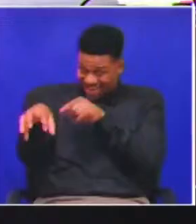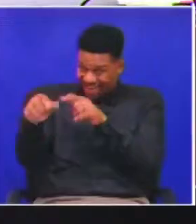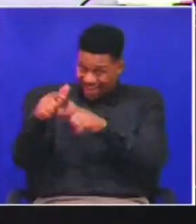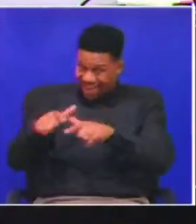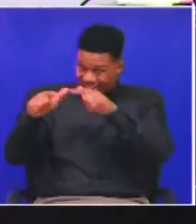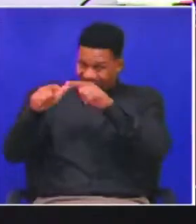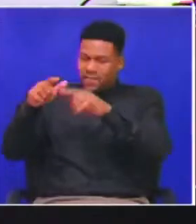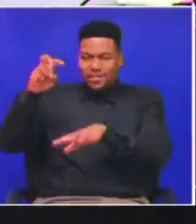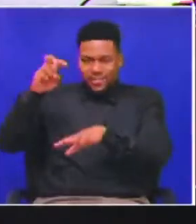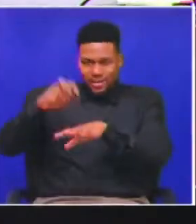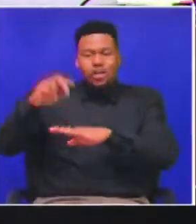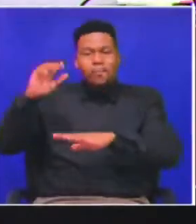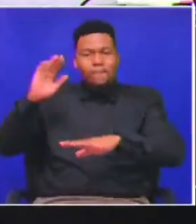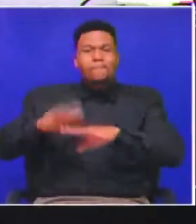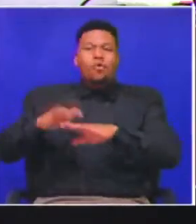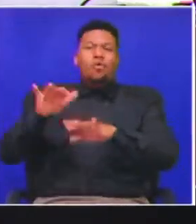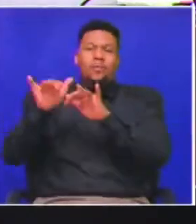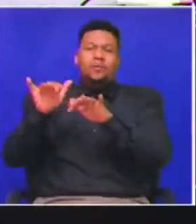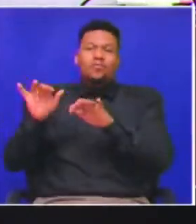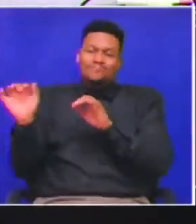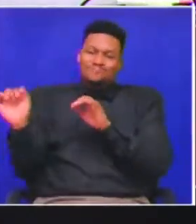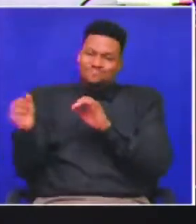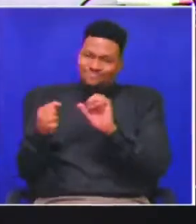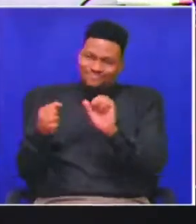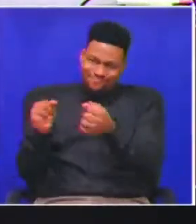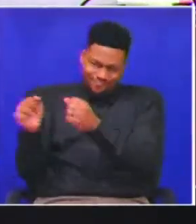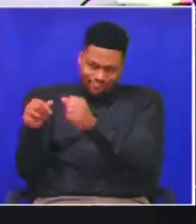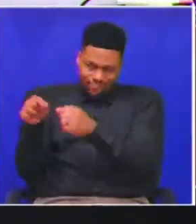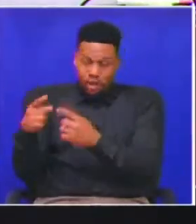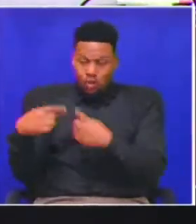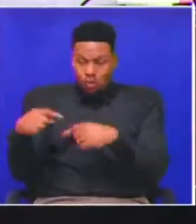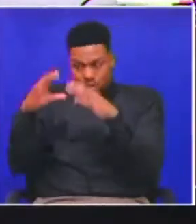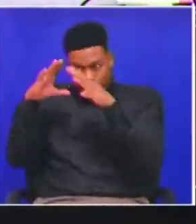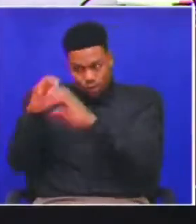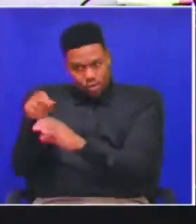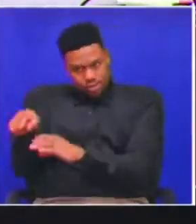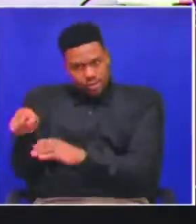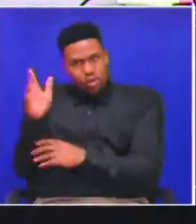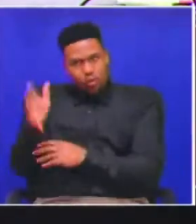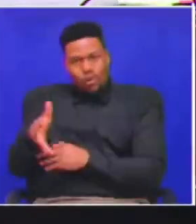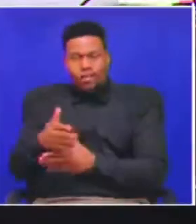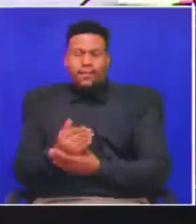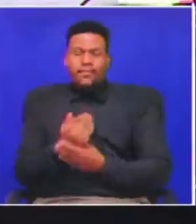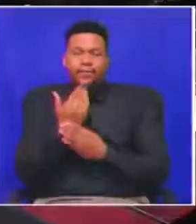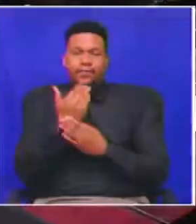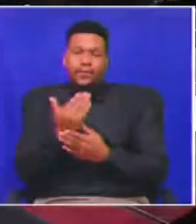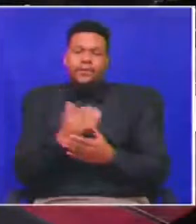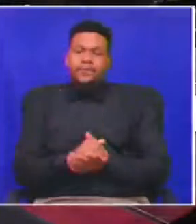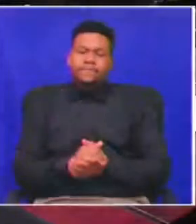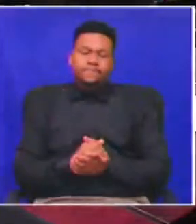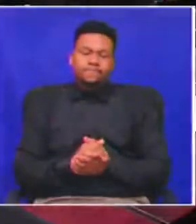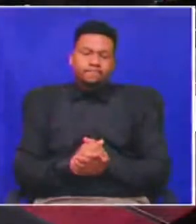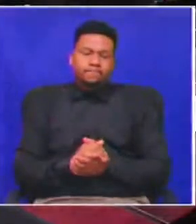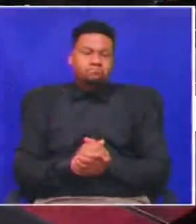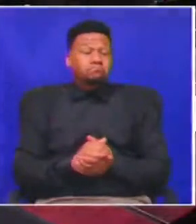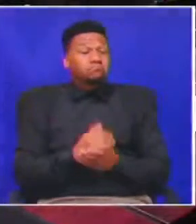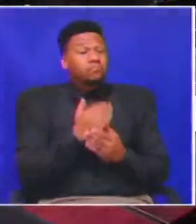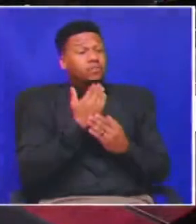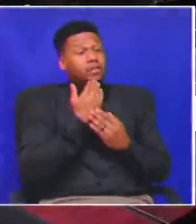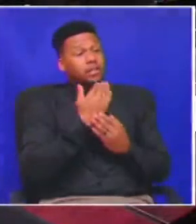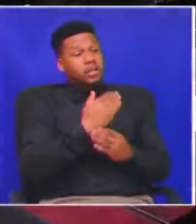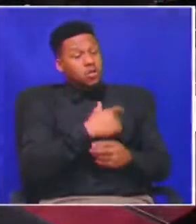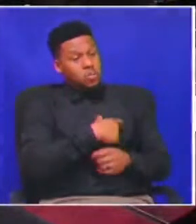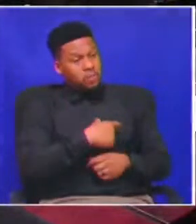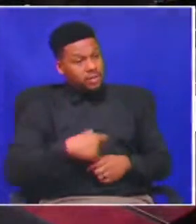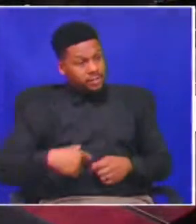criminality takes place. So we will be focusing on that as well. Thank you, Honourable Speaker. Thank you, Honourable